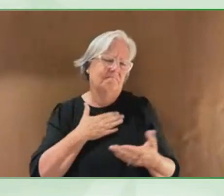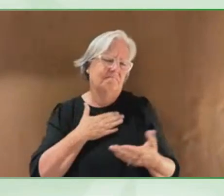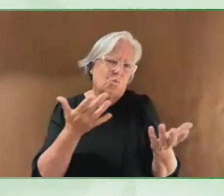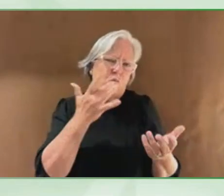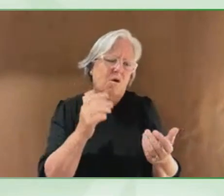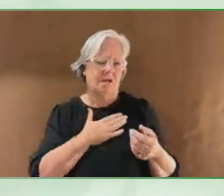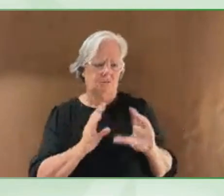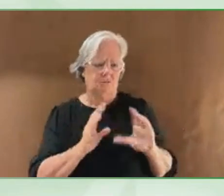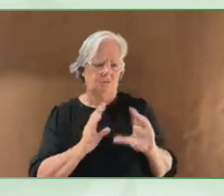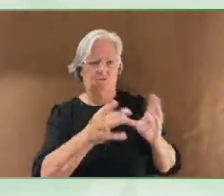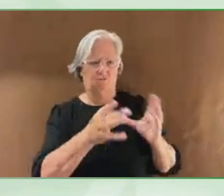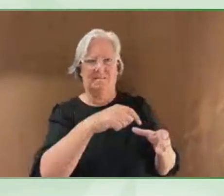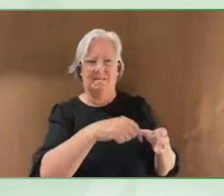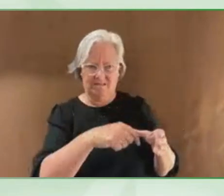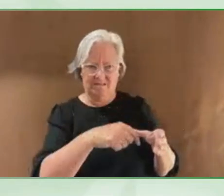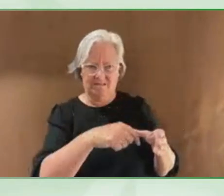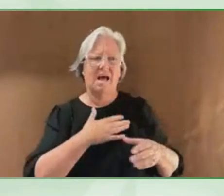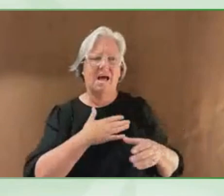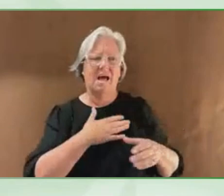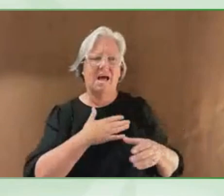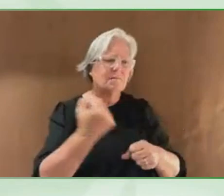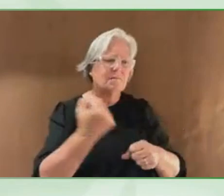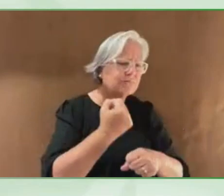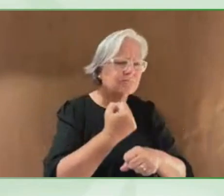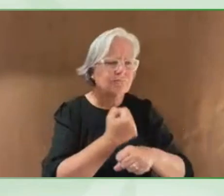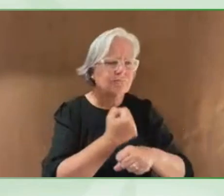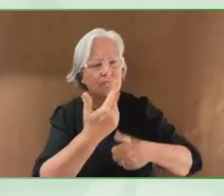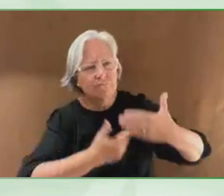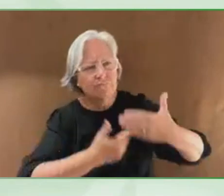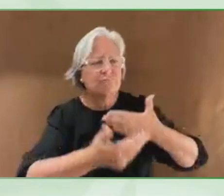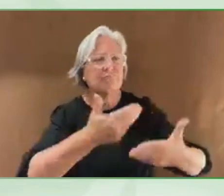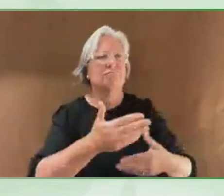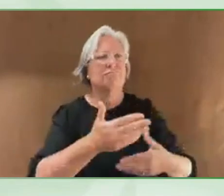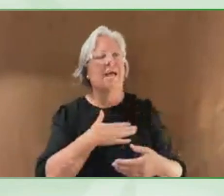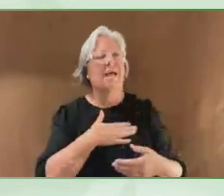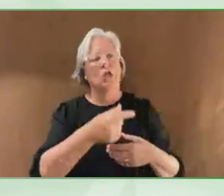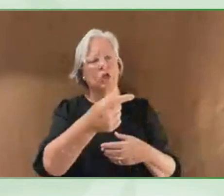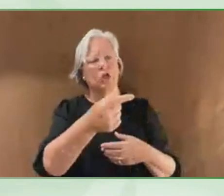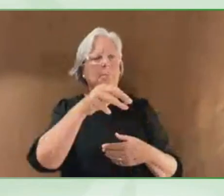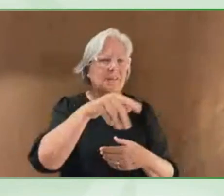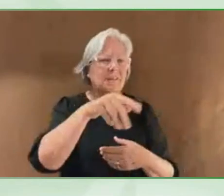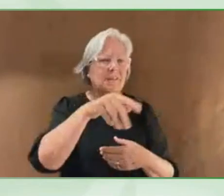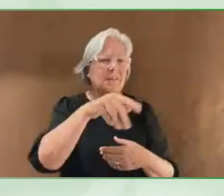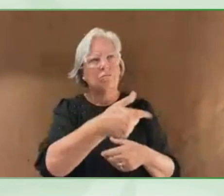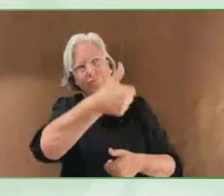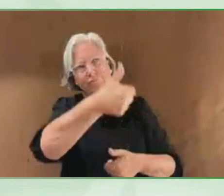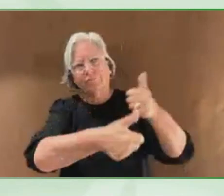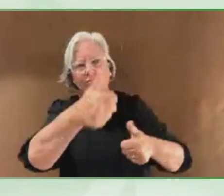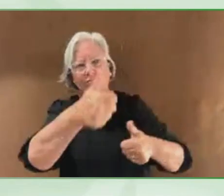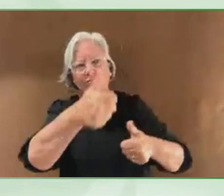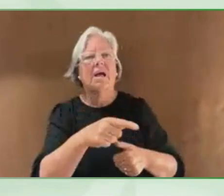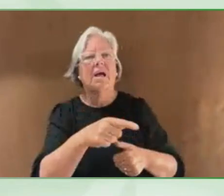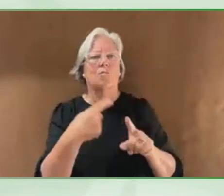distinct function within the organization, within our general management, and have budget, as to Wolfgang's point.